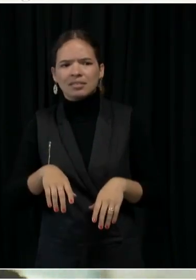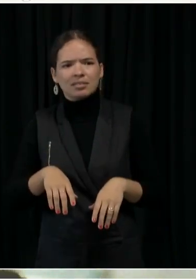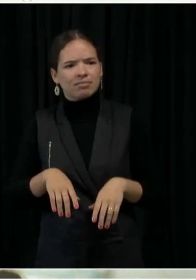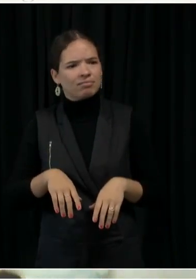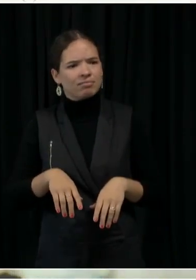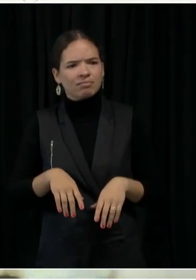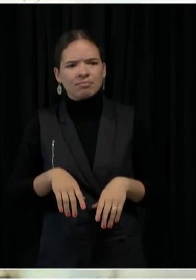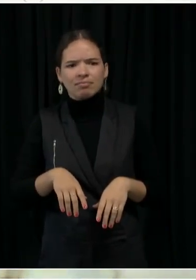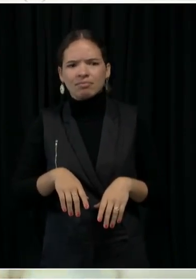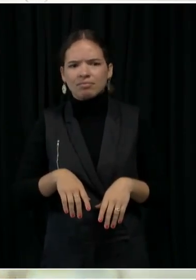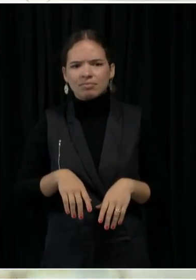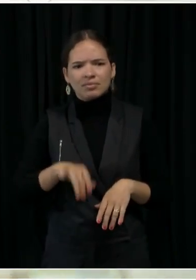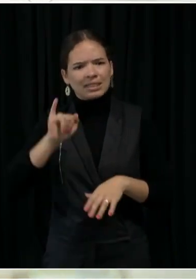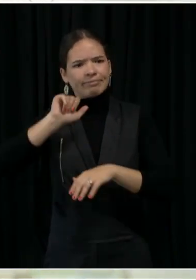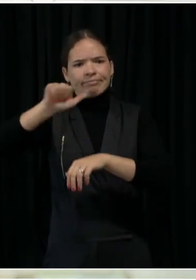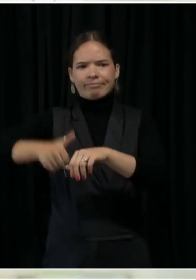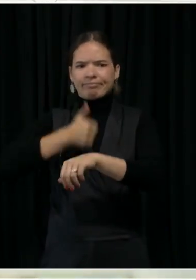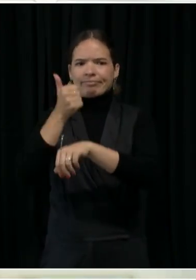our community.